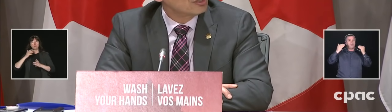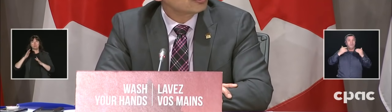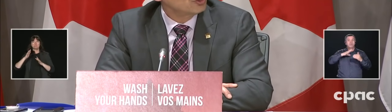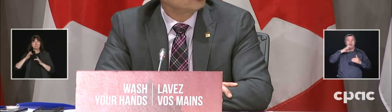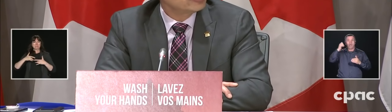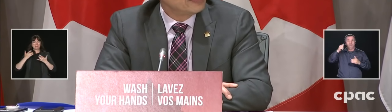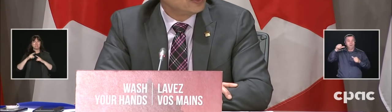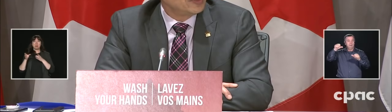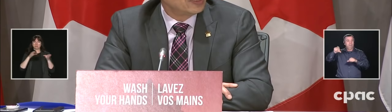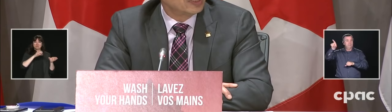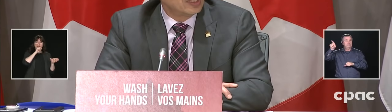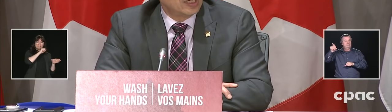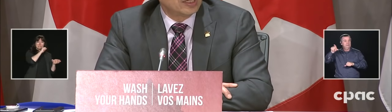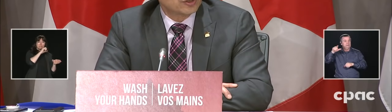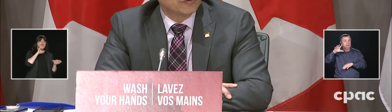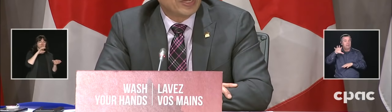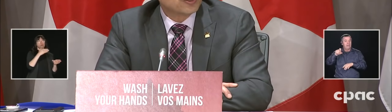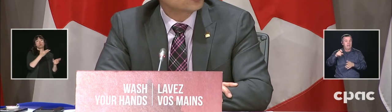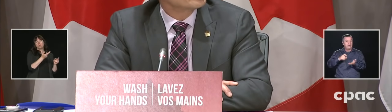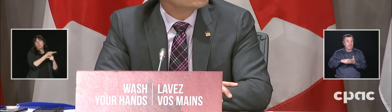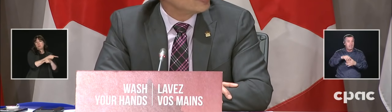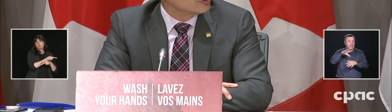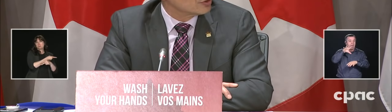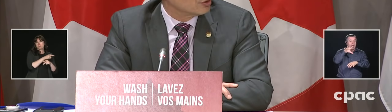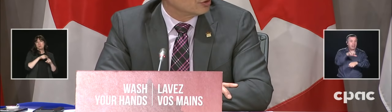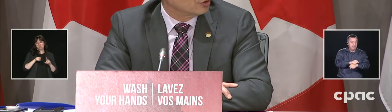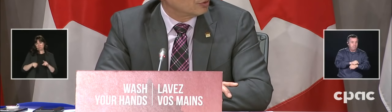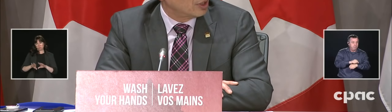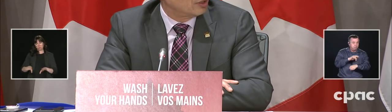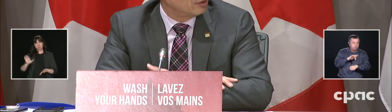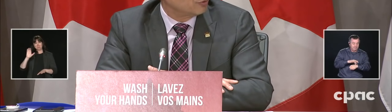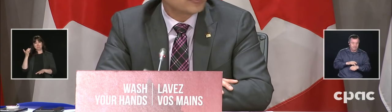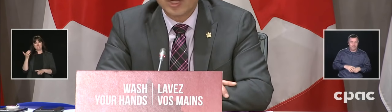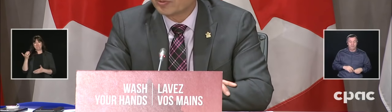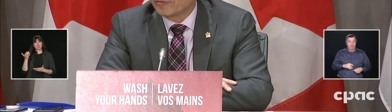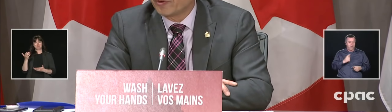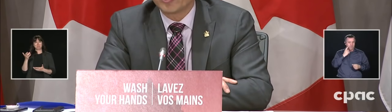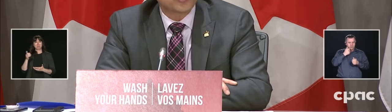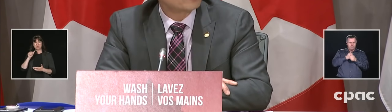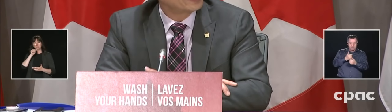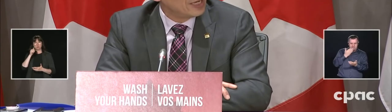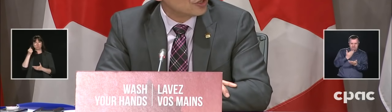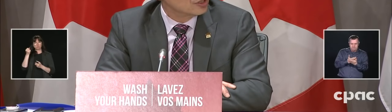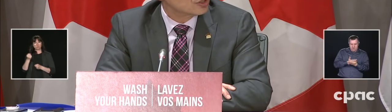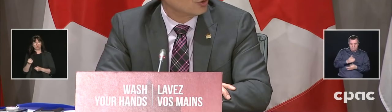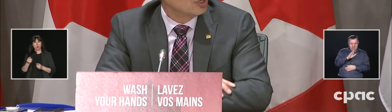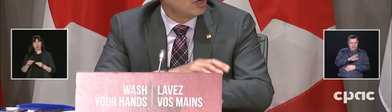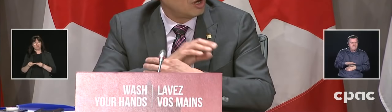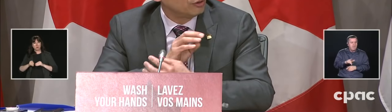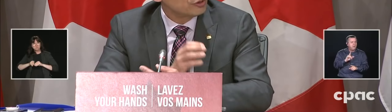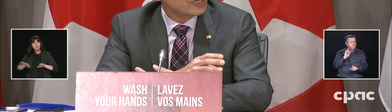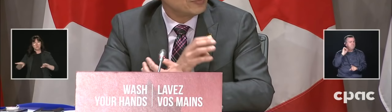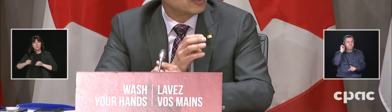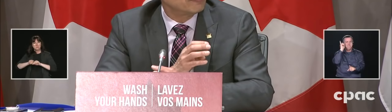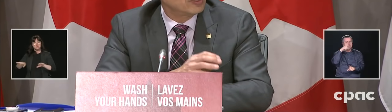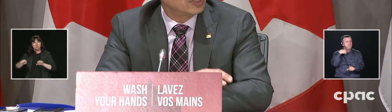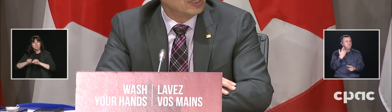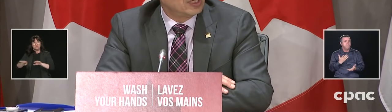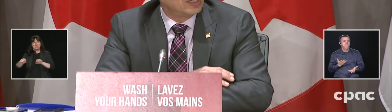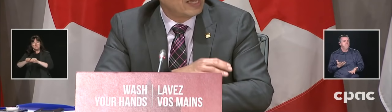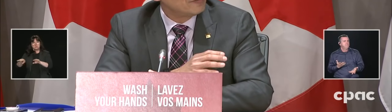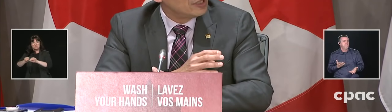children also don't seem to be sort of major transmitters or responsible for further propagation. So all those types